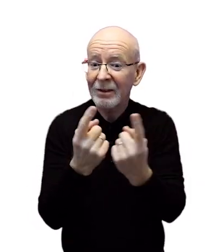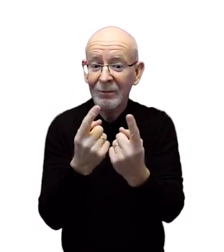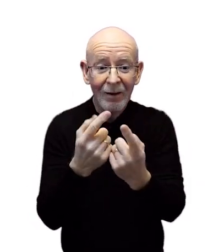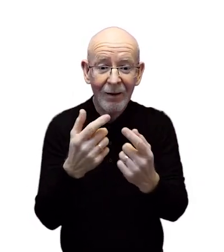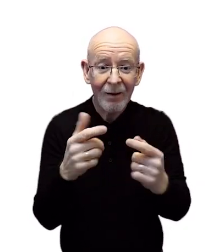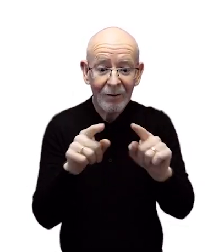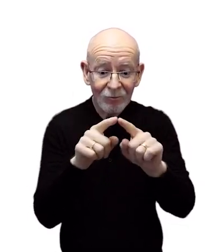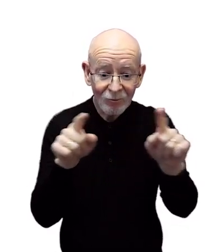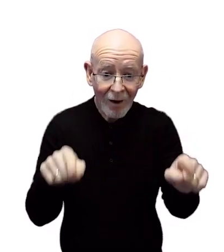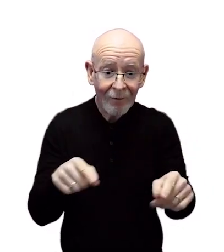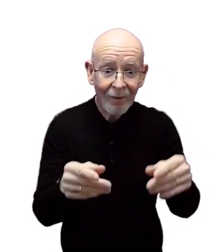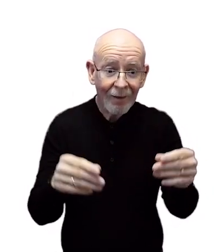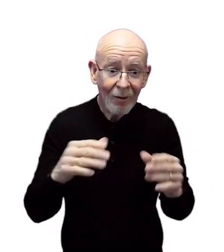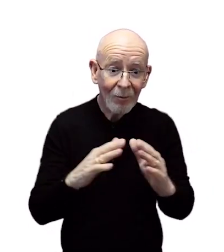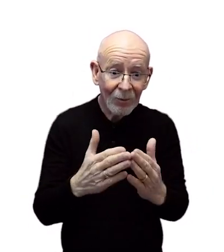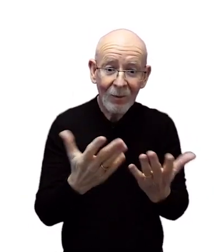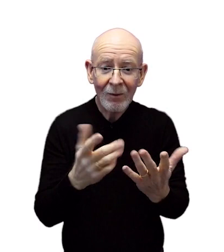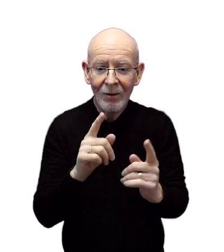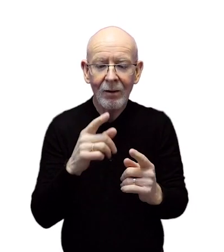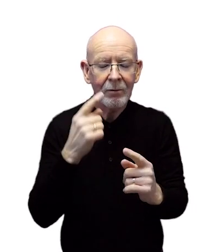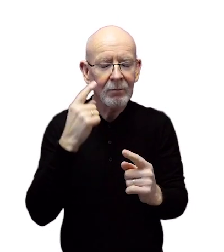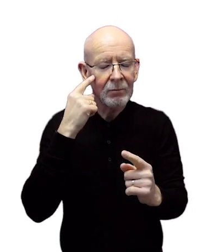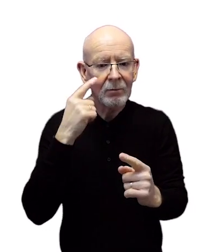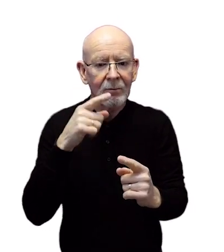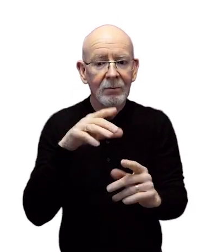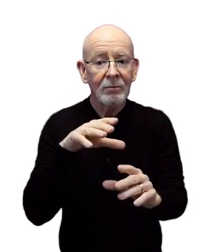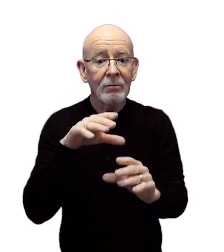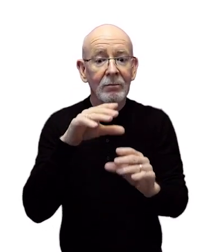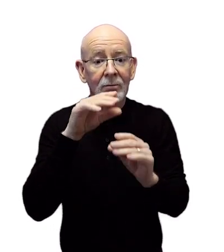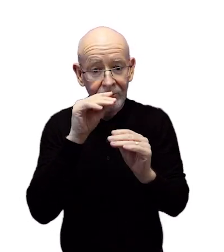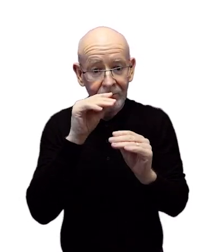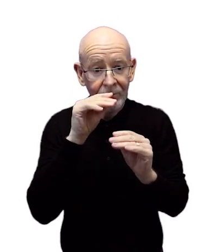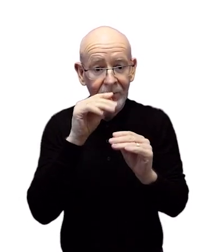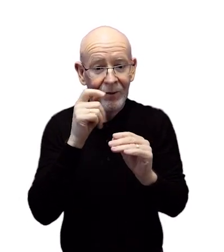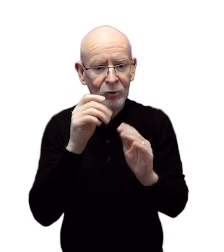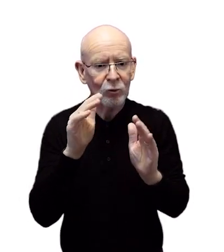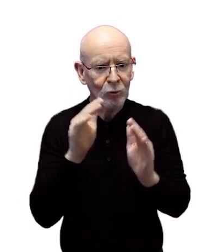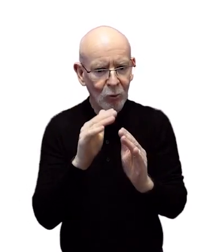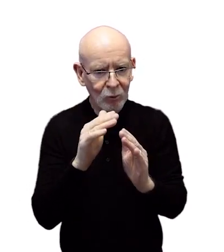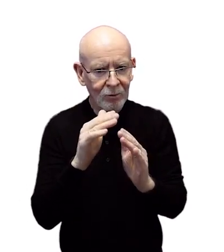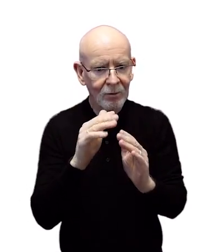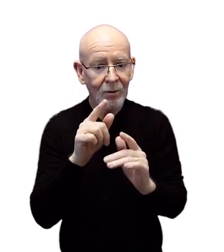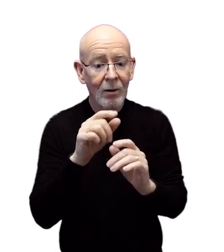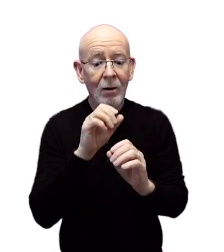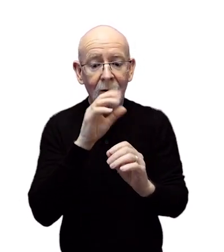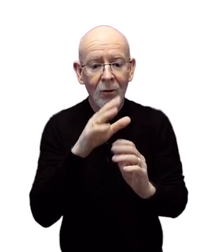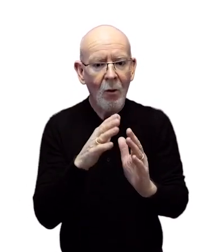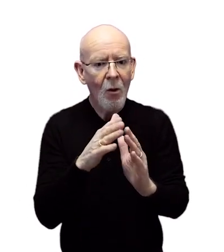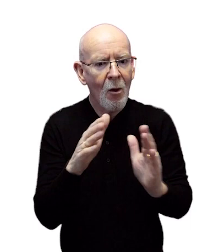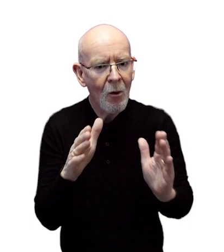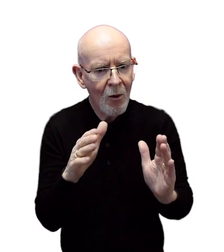object. You are aiming for your breath in, your inhalation, to be slightly shorter than your breath out, your